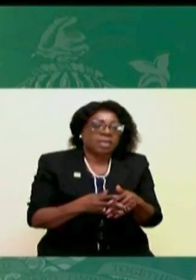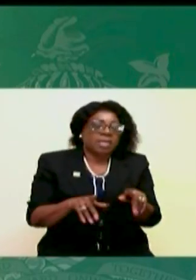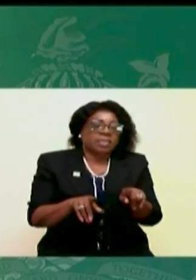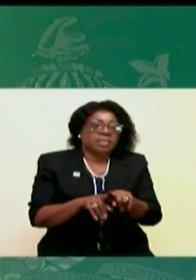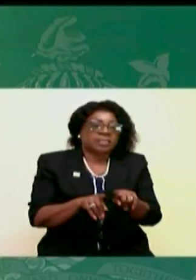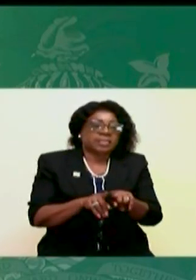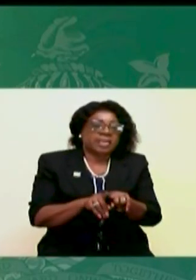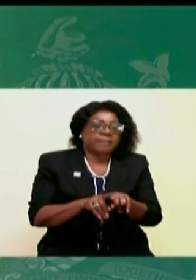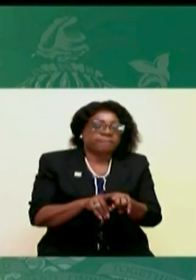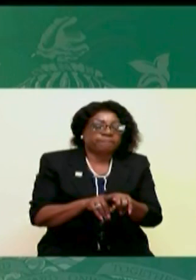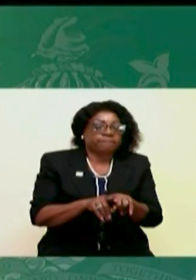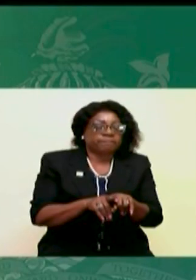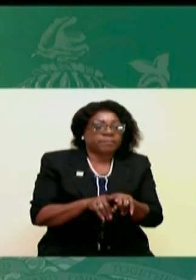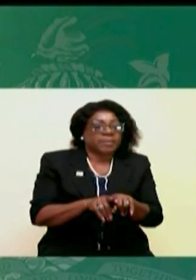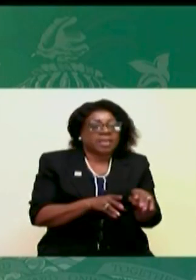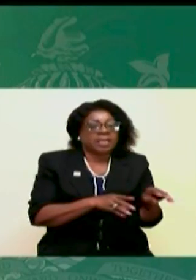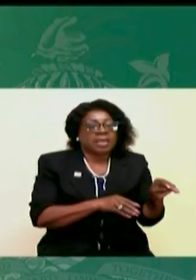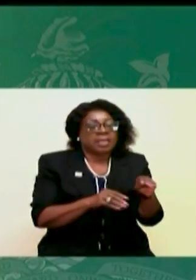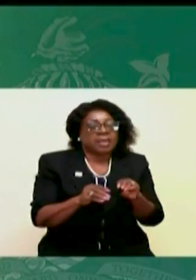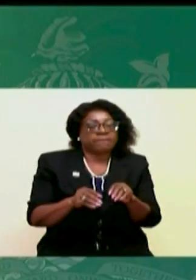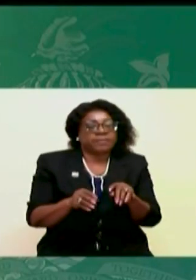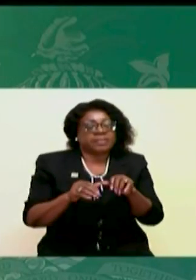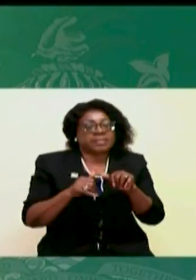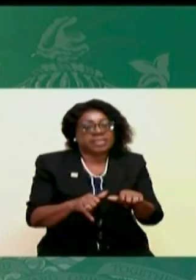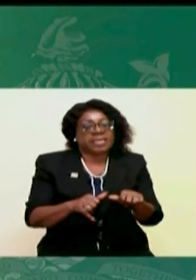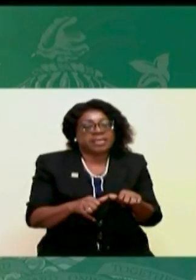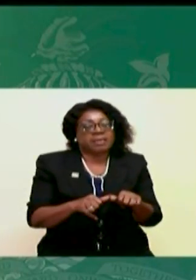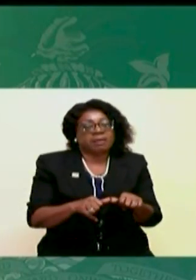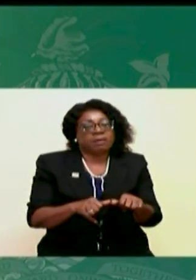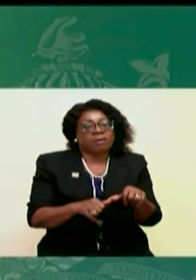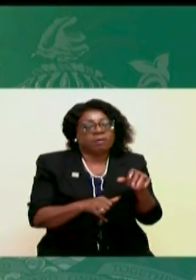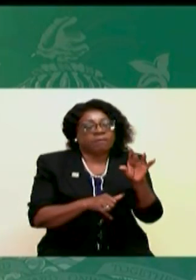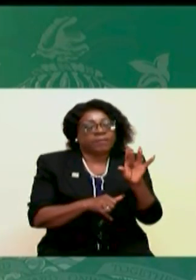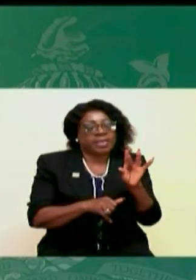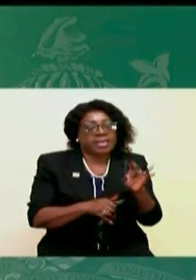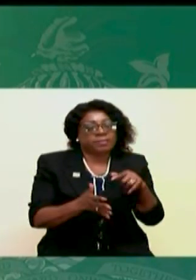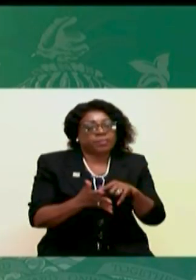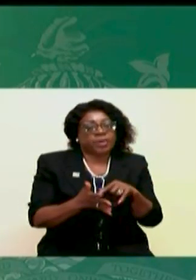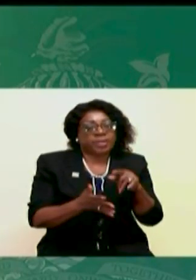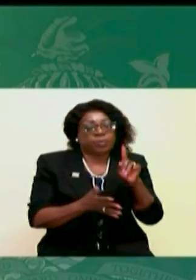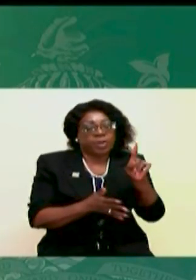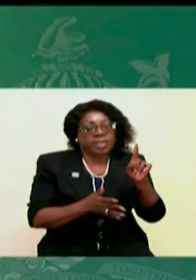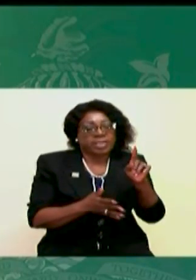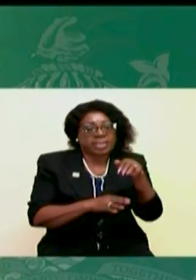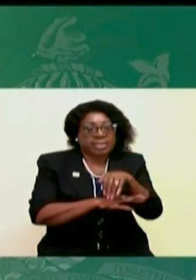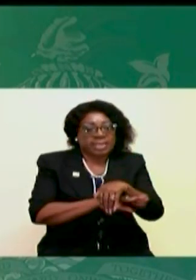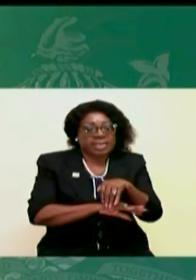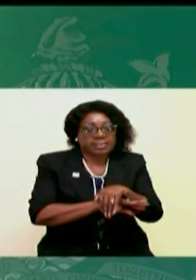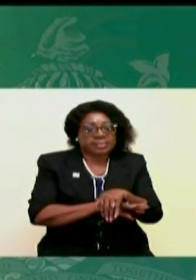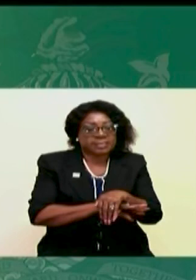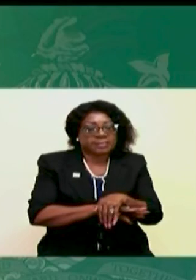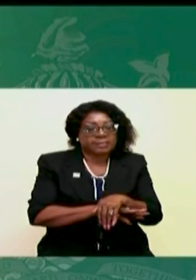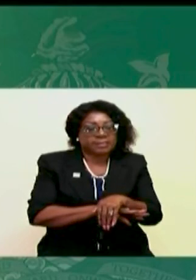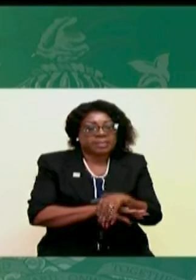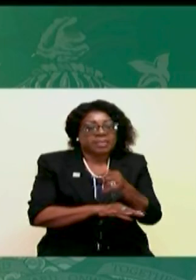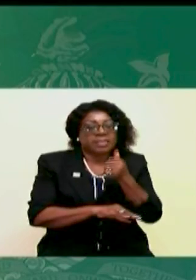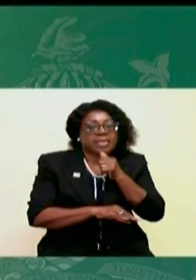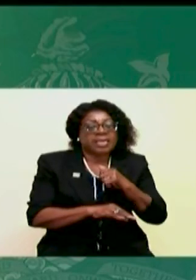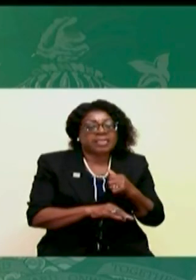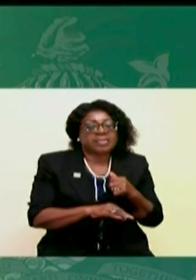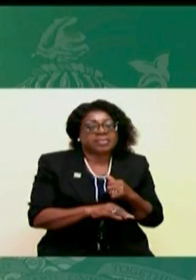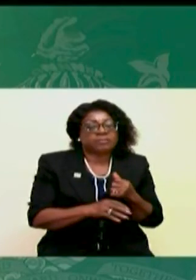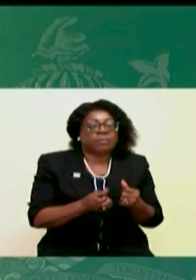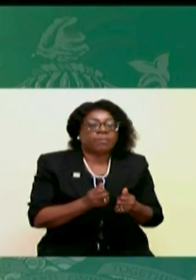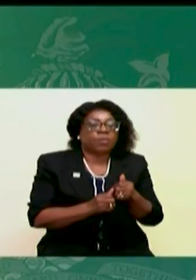other regions and had an average stay of 8.1 nights. Their ages were mostly under